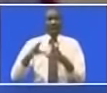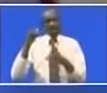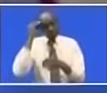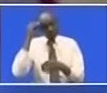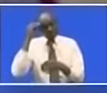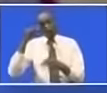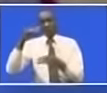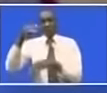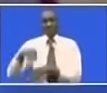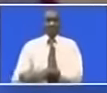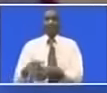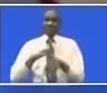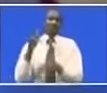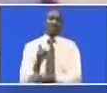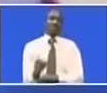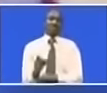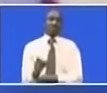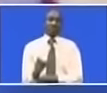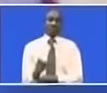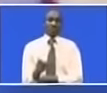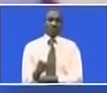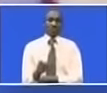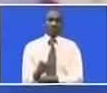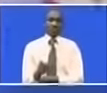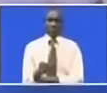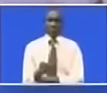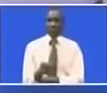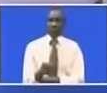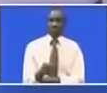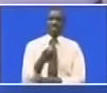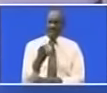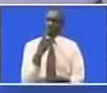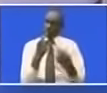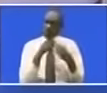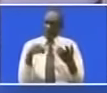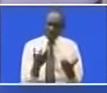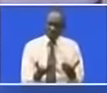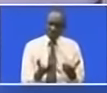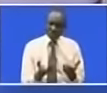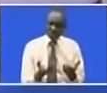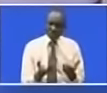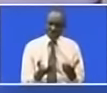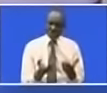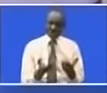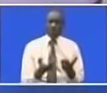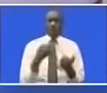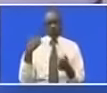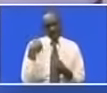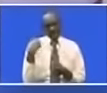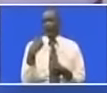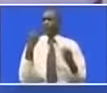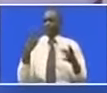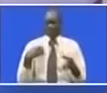also affected. Yeah, quite key. Yeah. Let's talk a little bit about the numbers of the